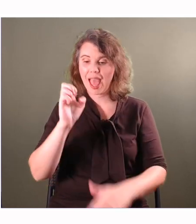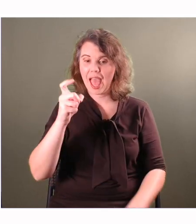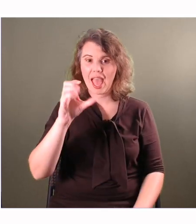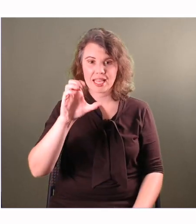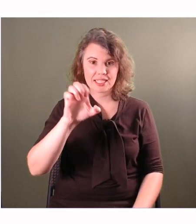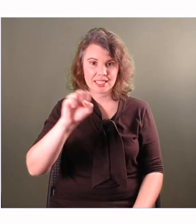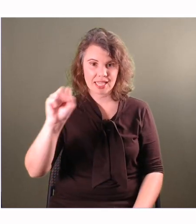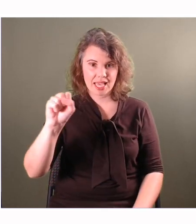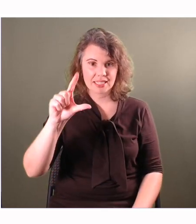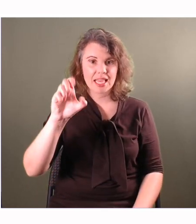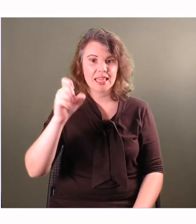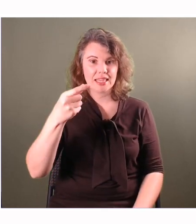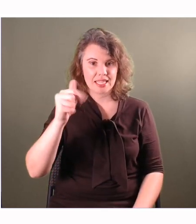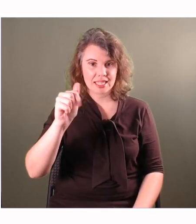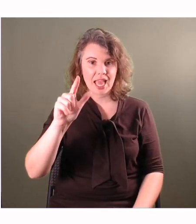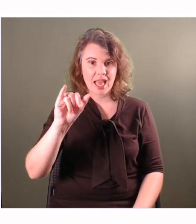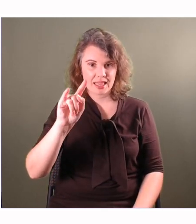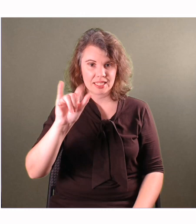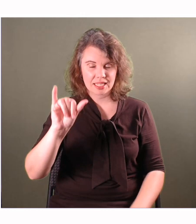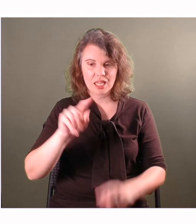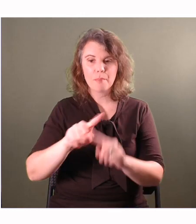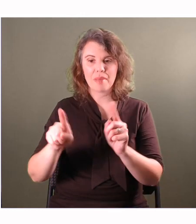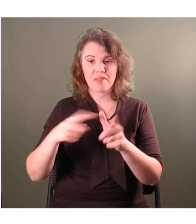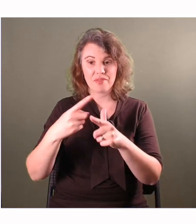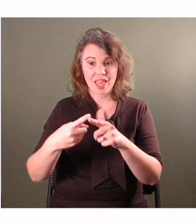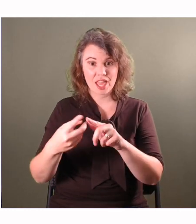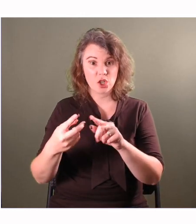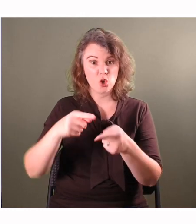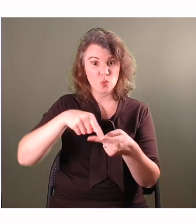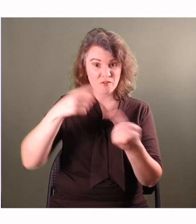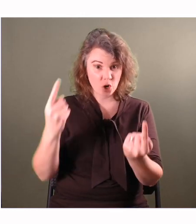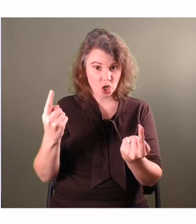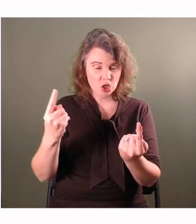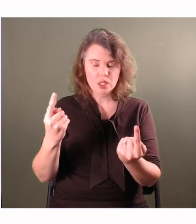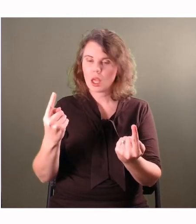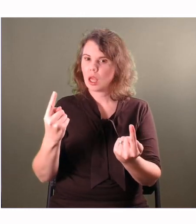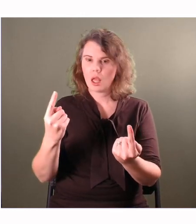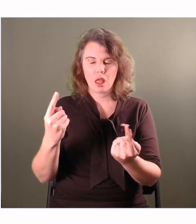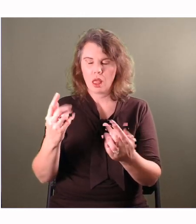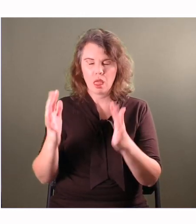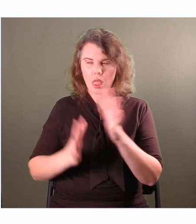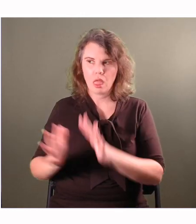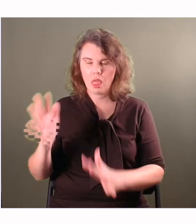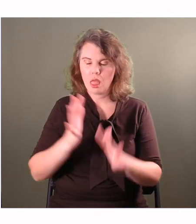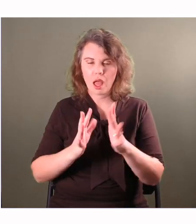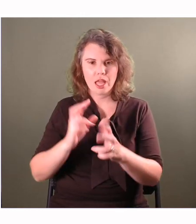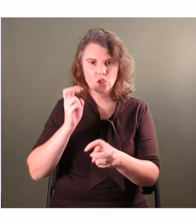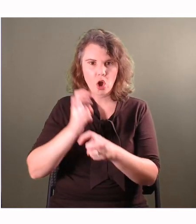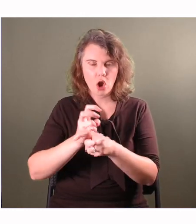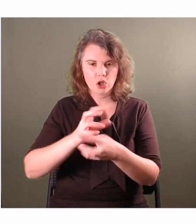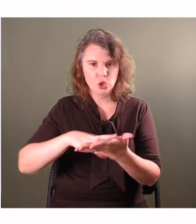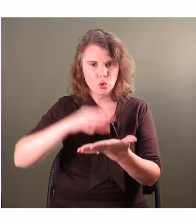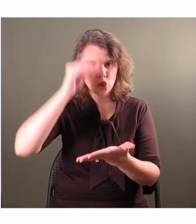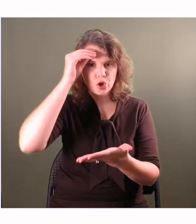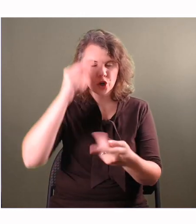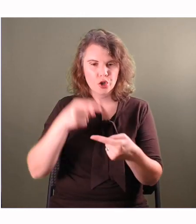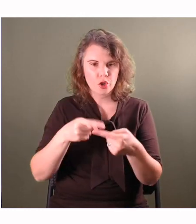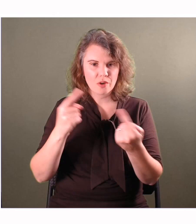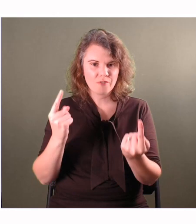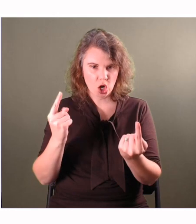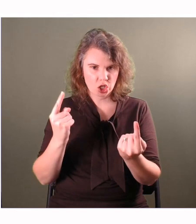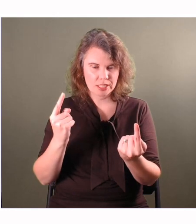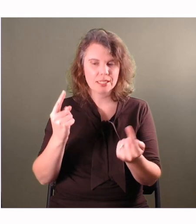excess legality, but then when you reverse it, the subjects have a lot of trouble learning the reversed